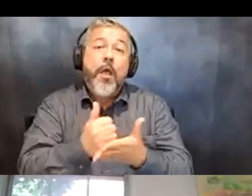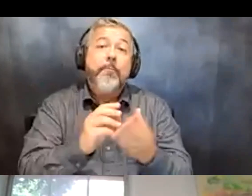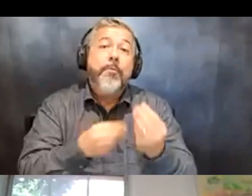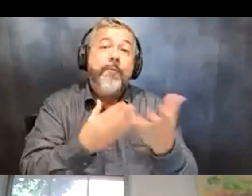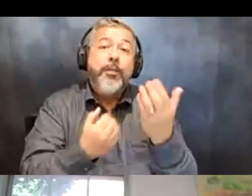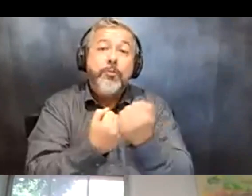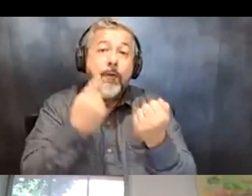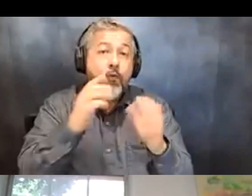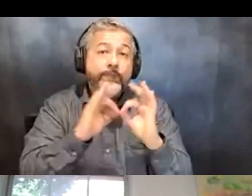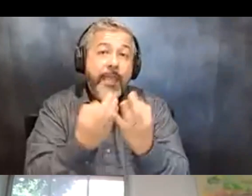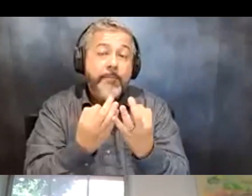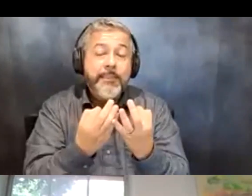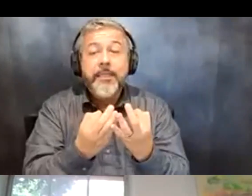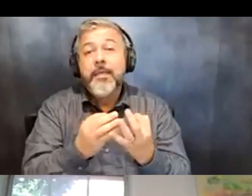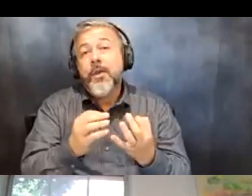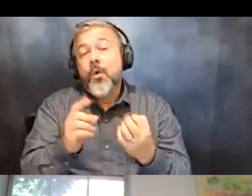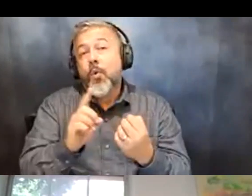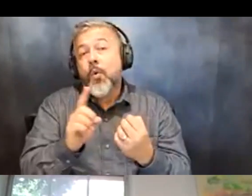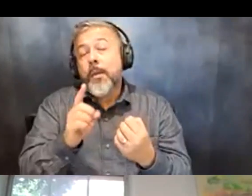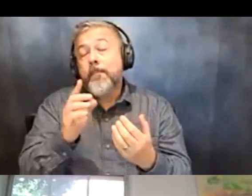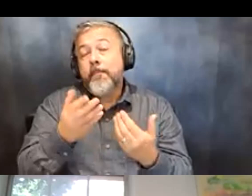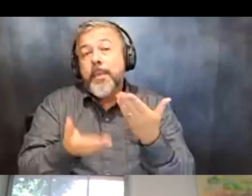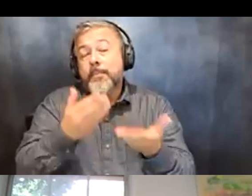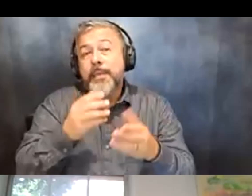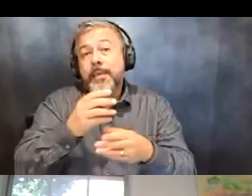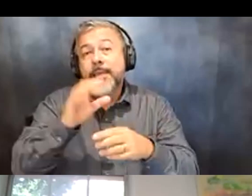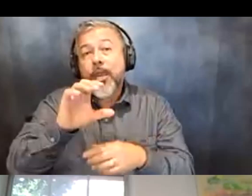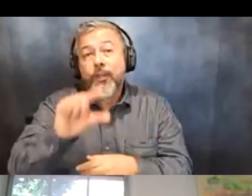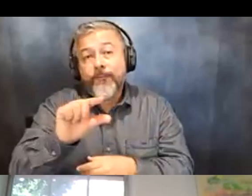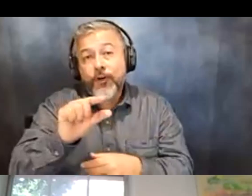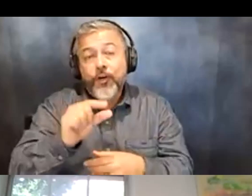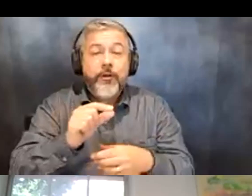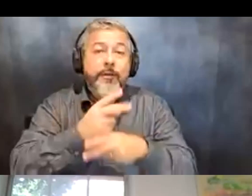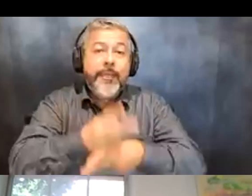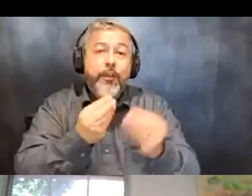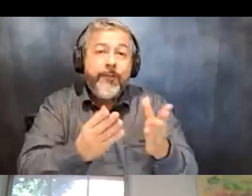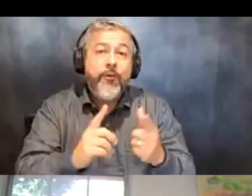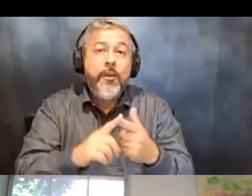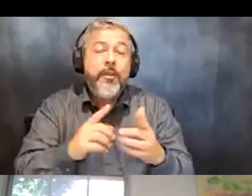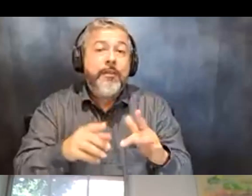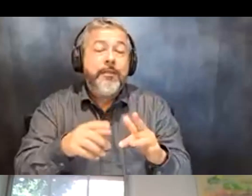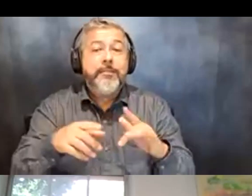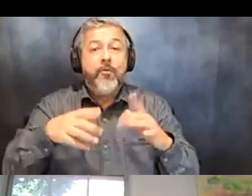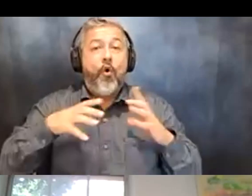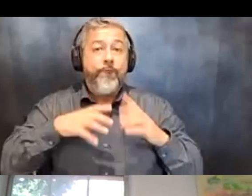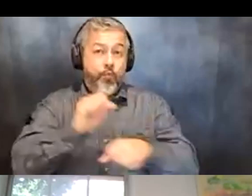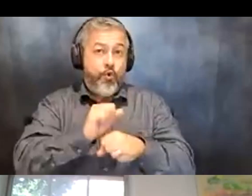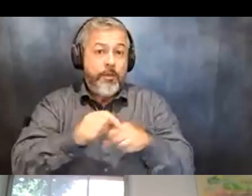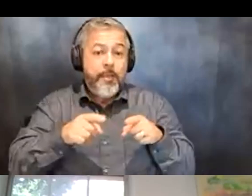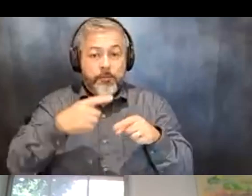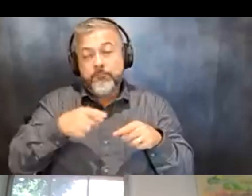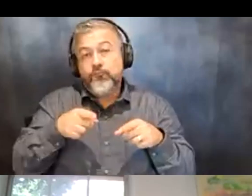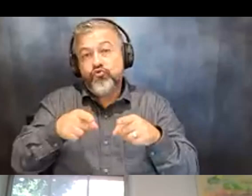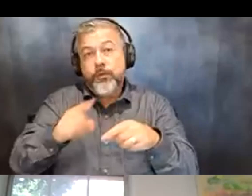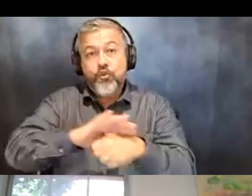families where maybe a caregiver has taken a leave of absence from work during COVID and is helping care for